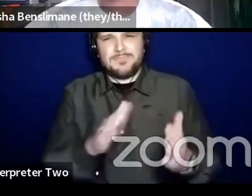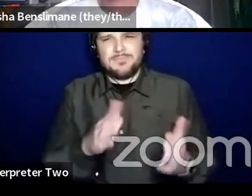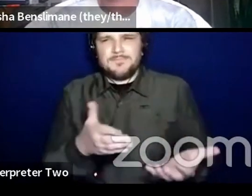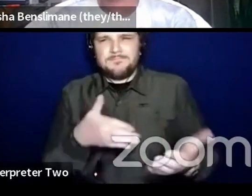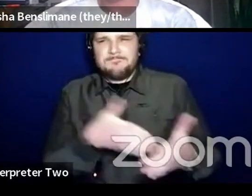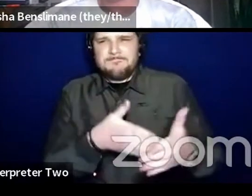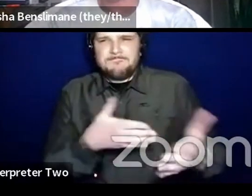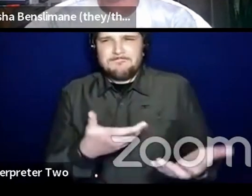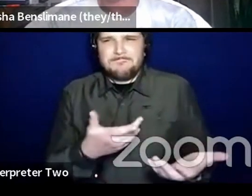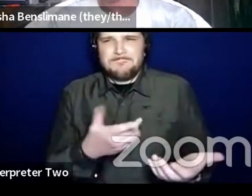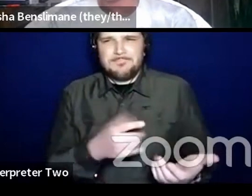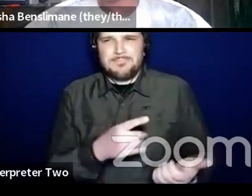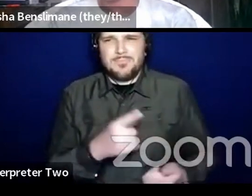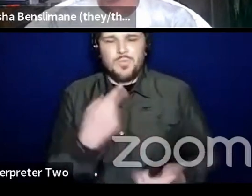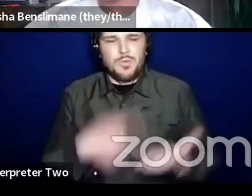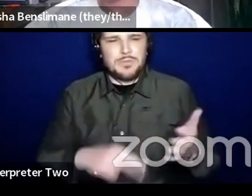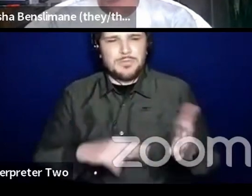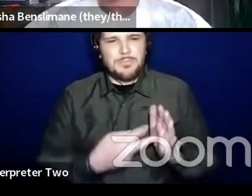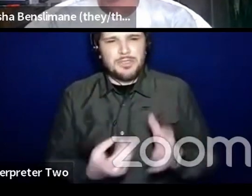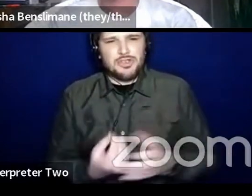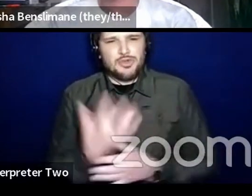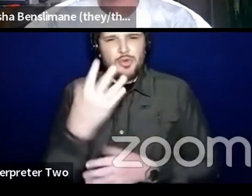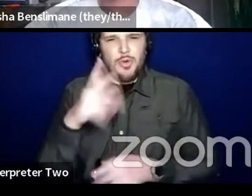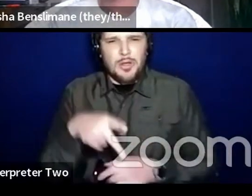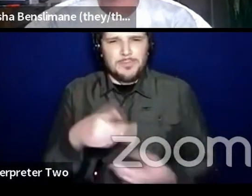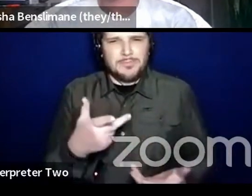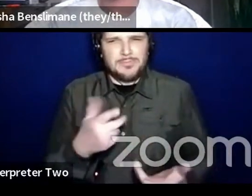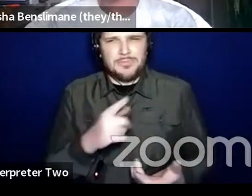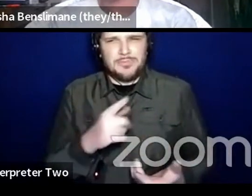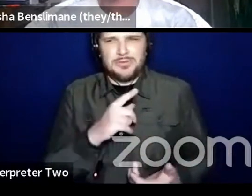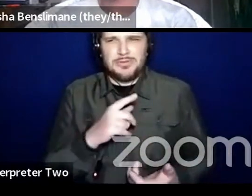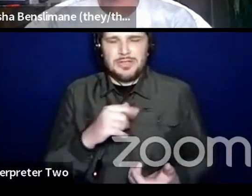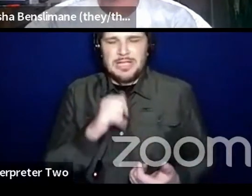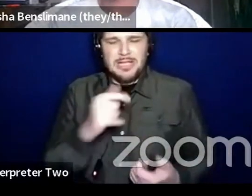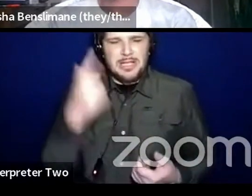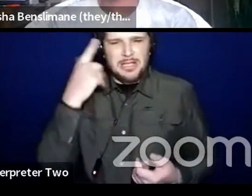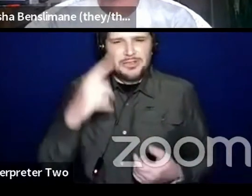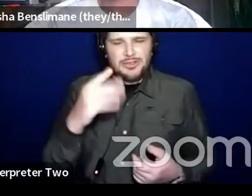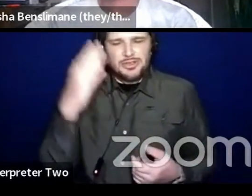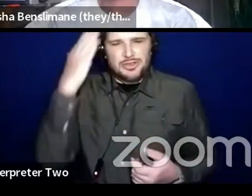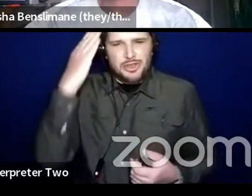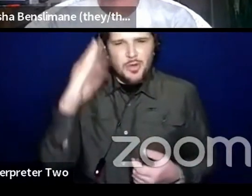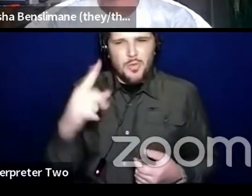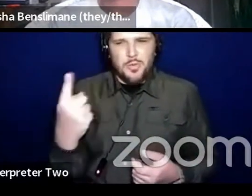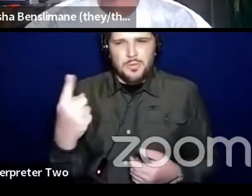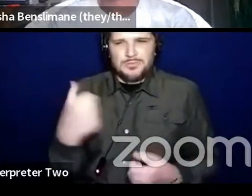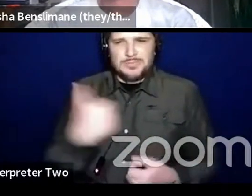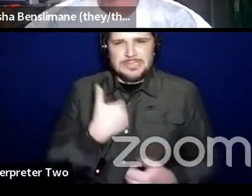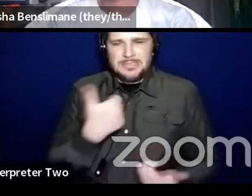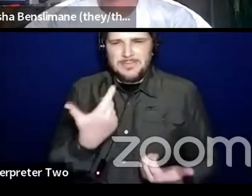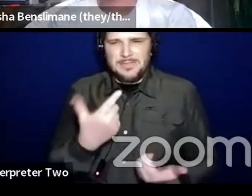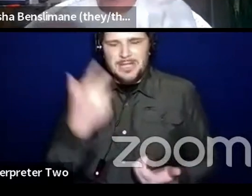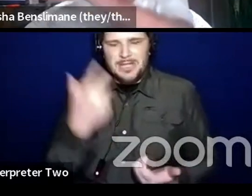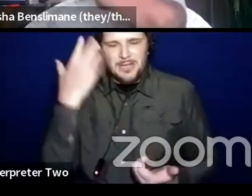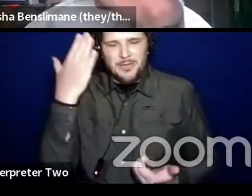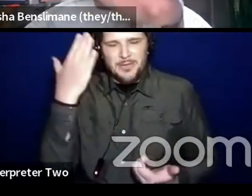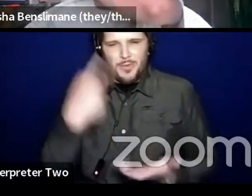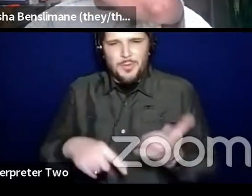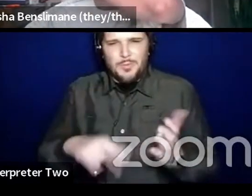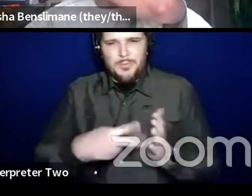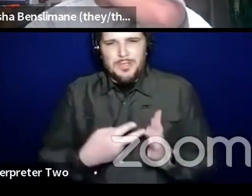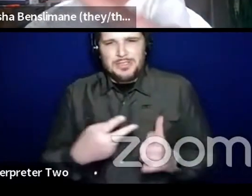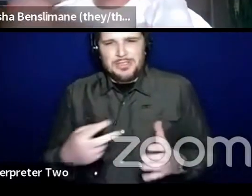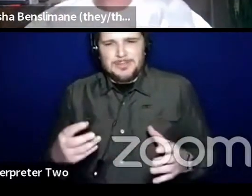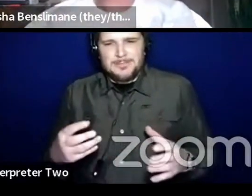And yeah, what does it mean to grow up? I don't think it means to numb oneself. I don't think it means to